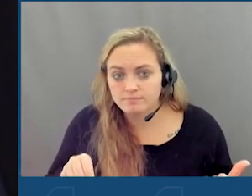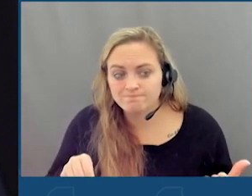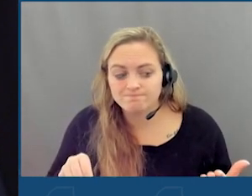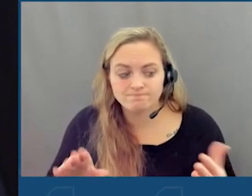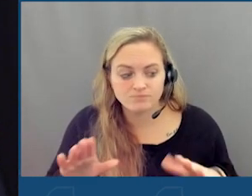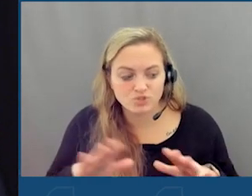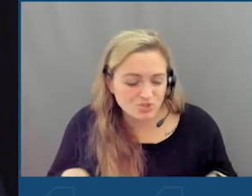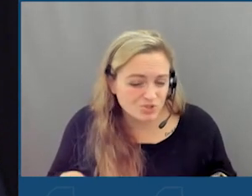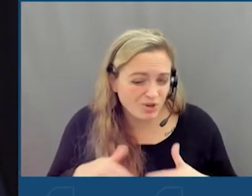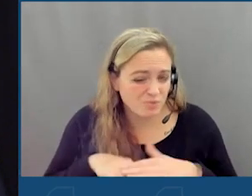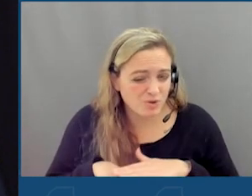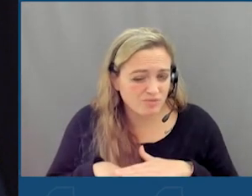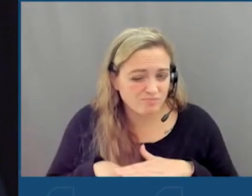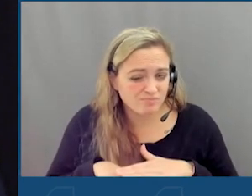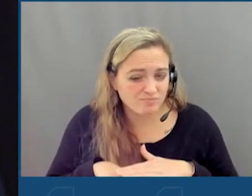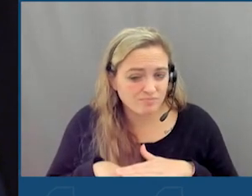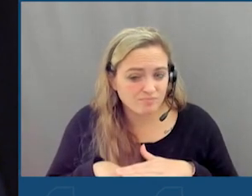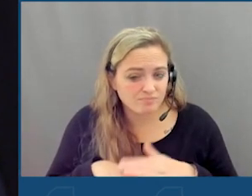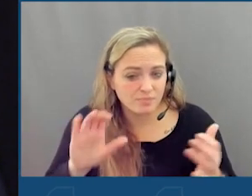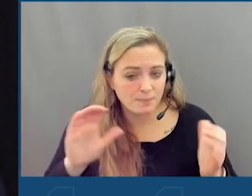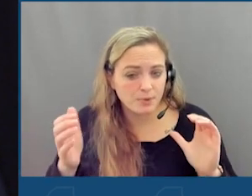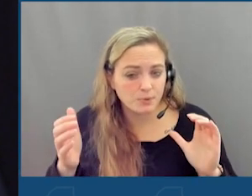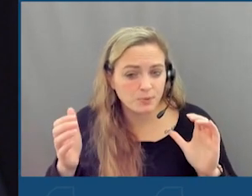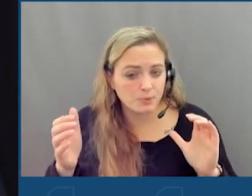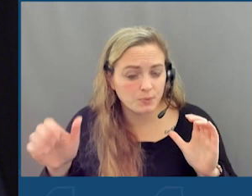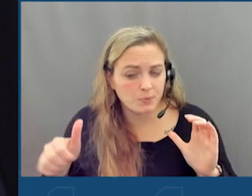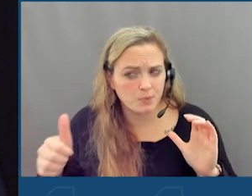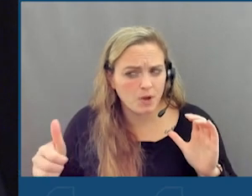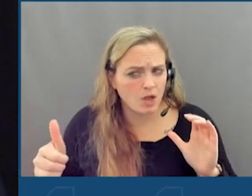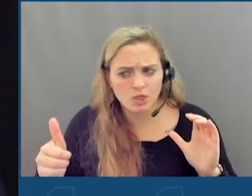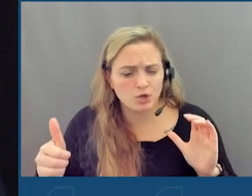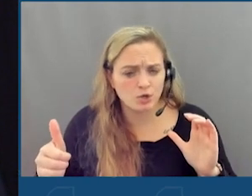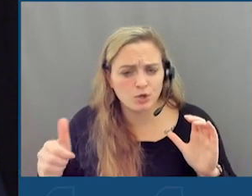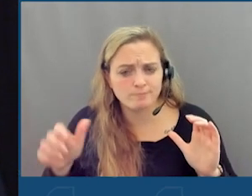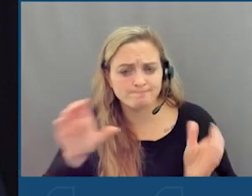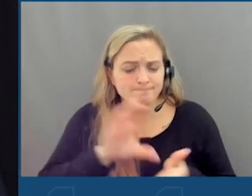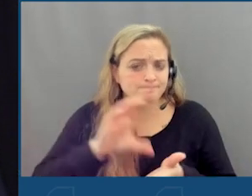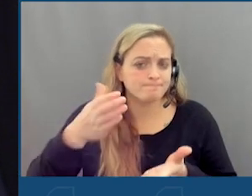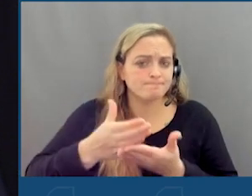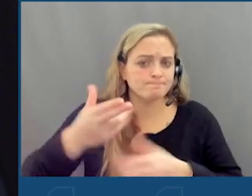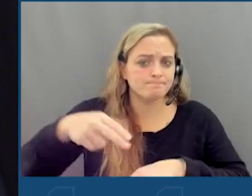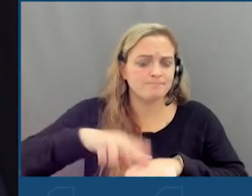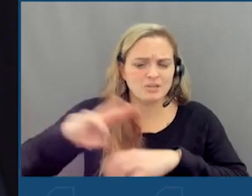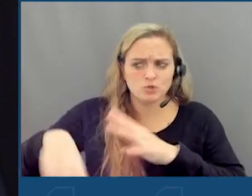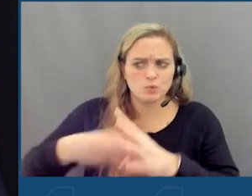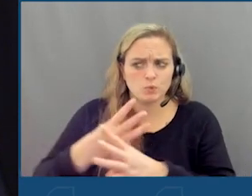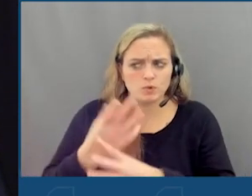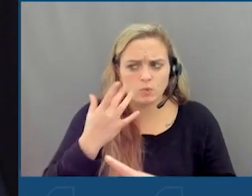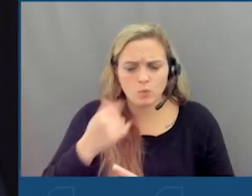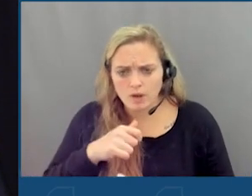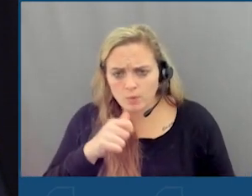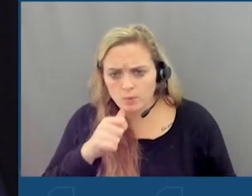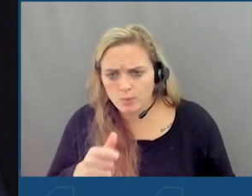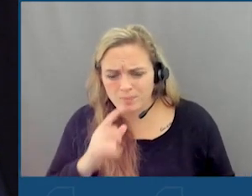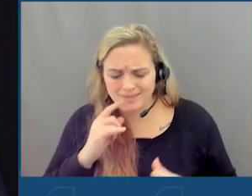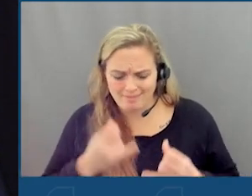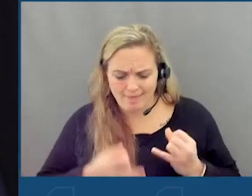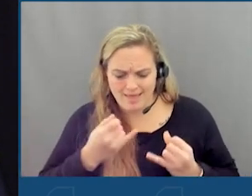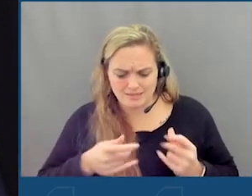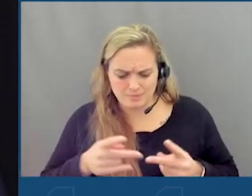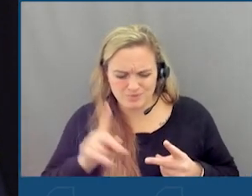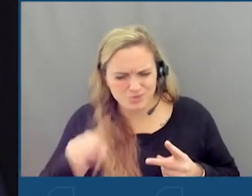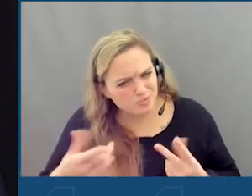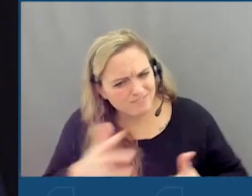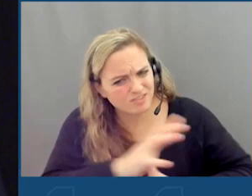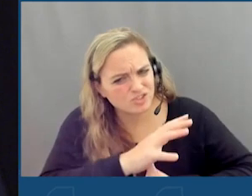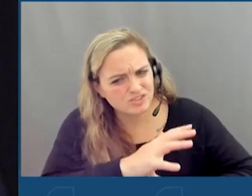childbirth than in other wealthy, developed nations around the world, why would we be among the last? We should be the first.